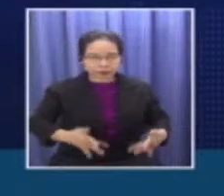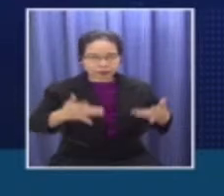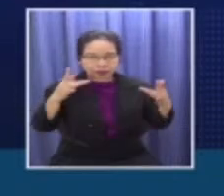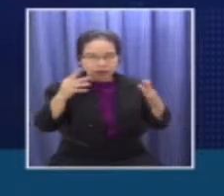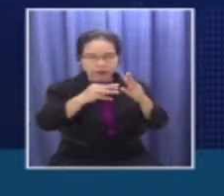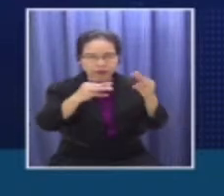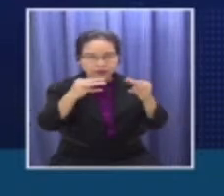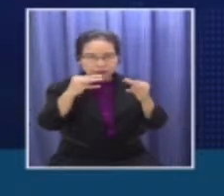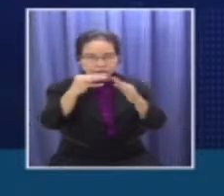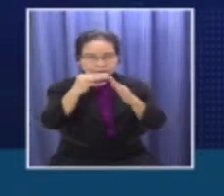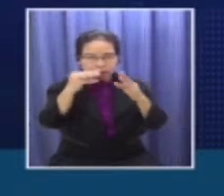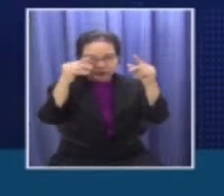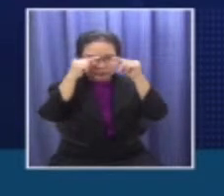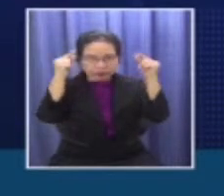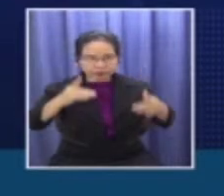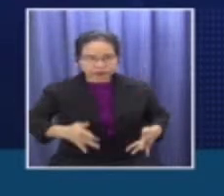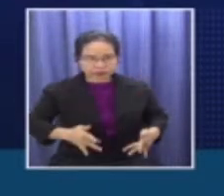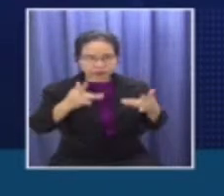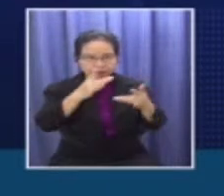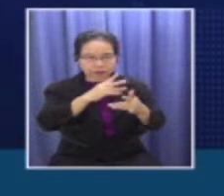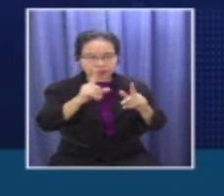na akoma mu nipa no